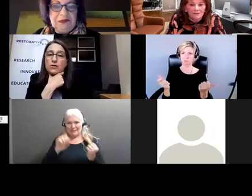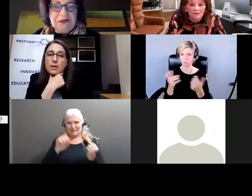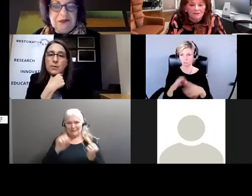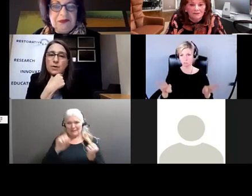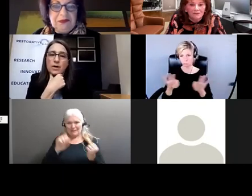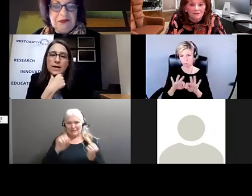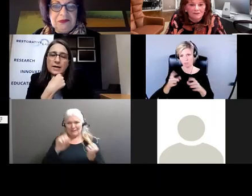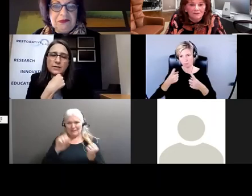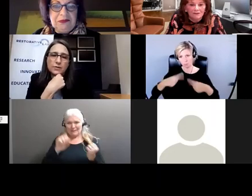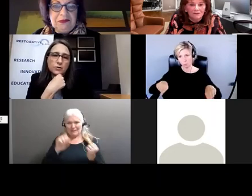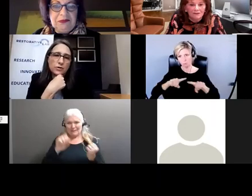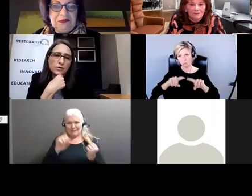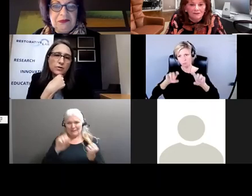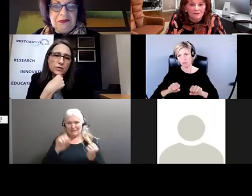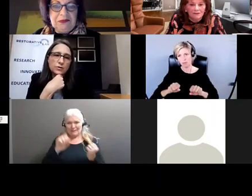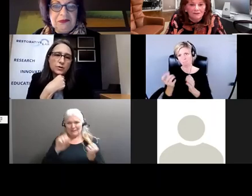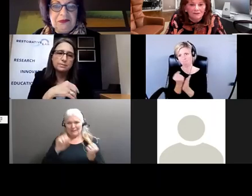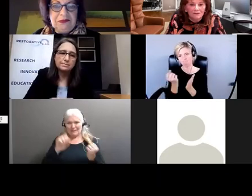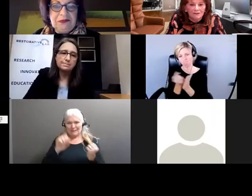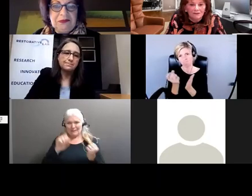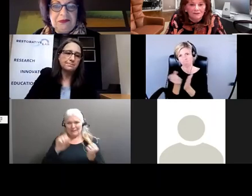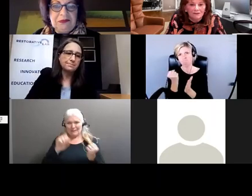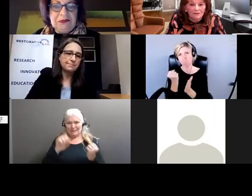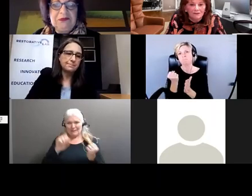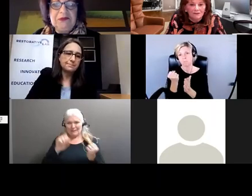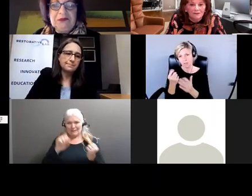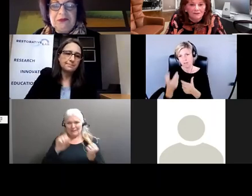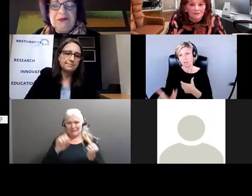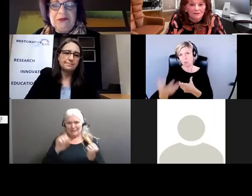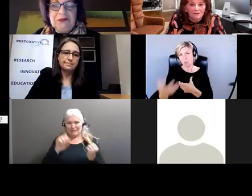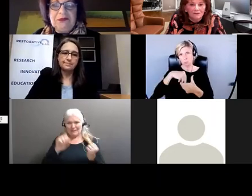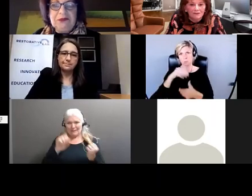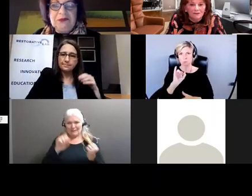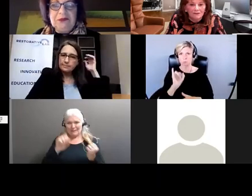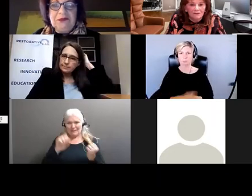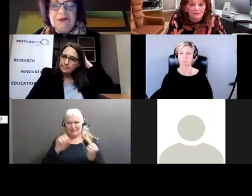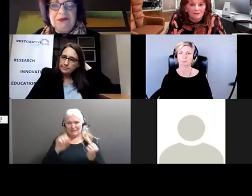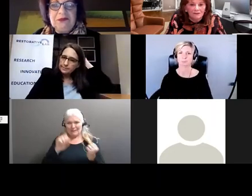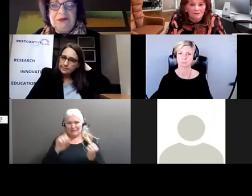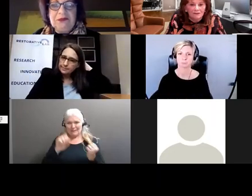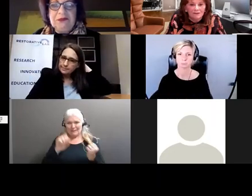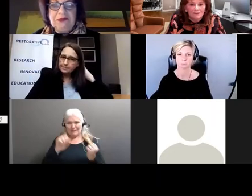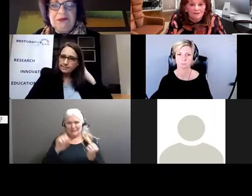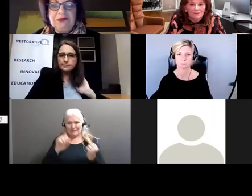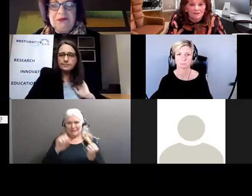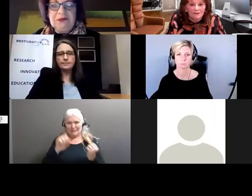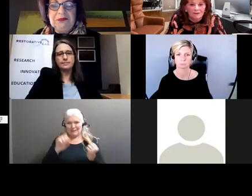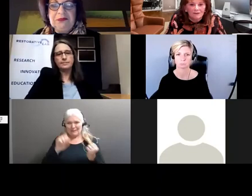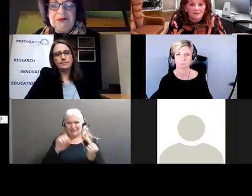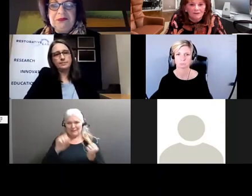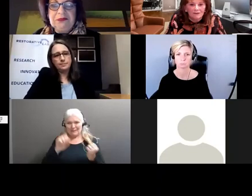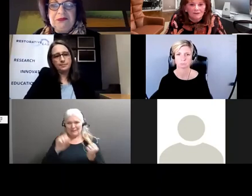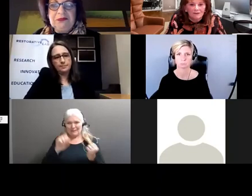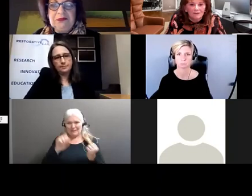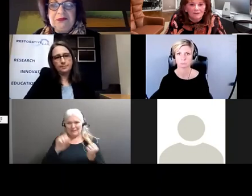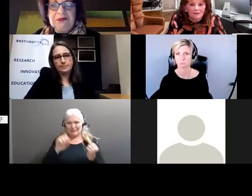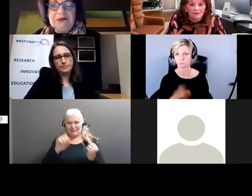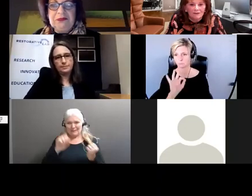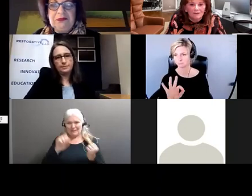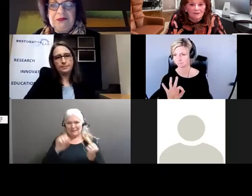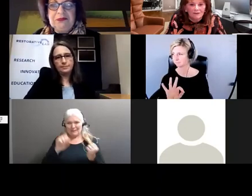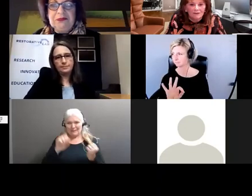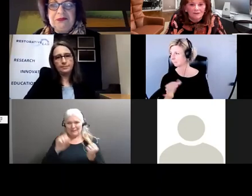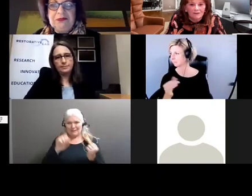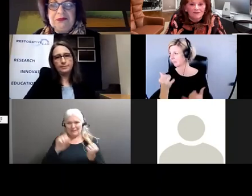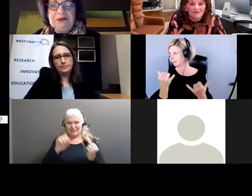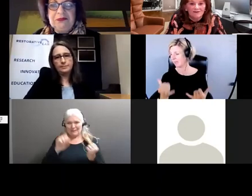increase in their number in the future in Nova Scotia. Wonderful. Thank you very much, Jennifer. Okay, it is